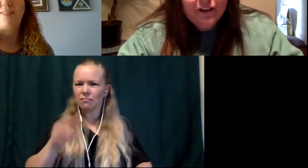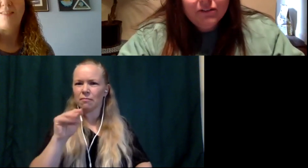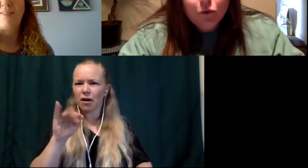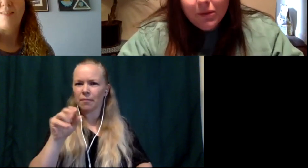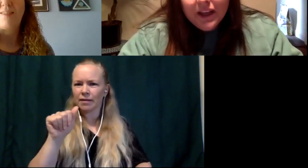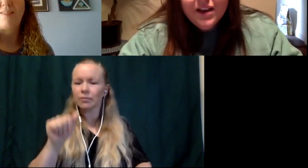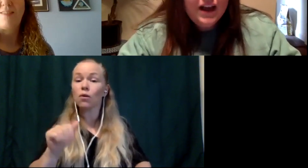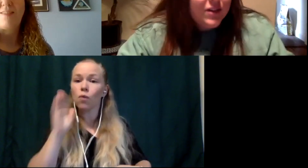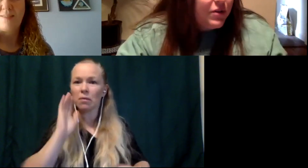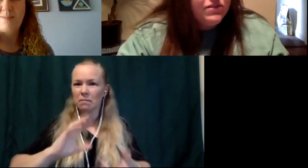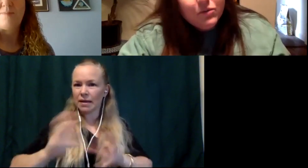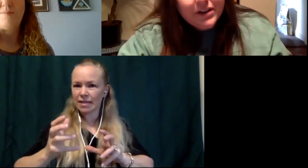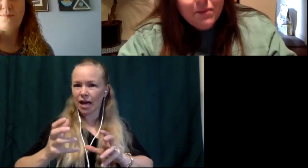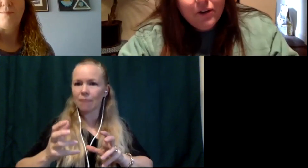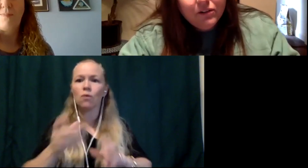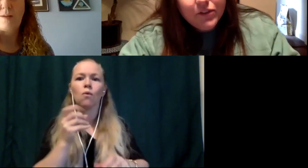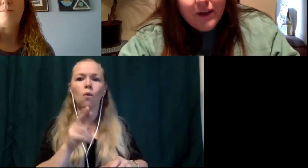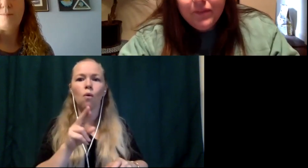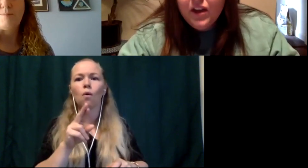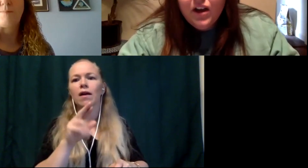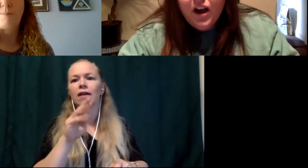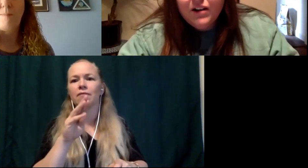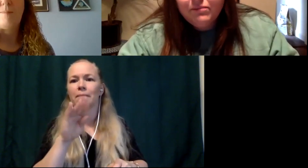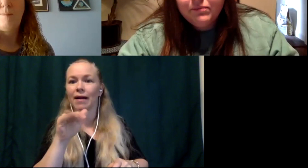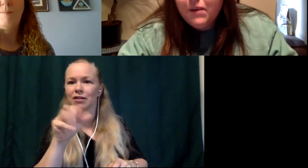get in there normally. And so we use the squid as a model for that.